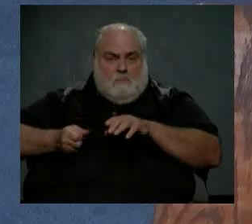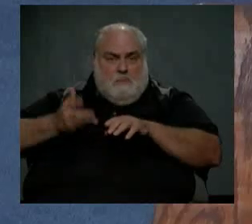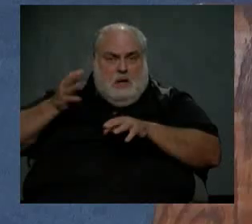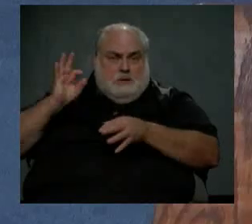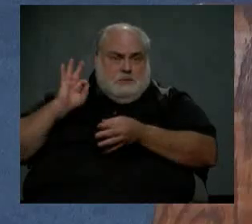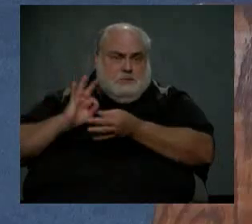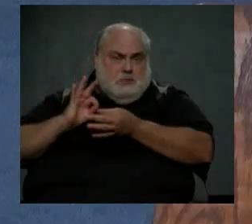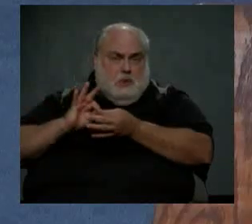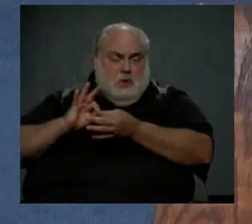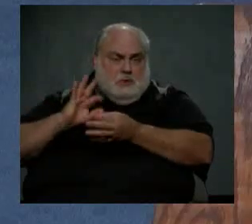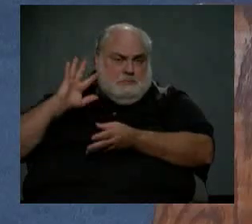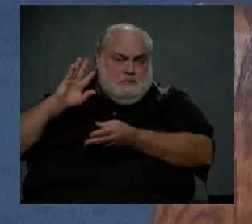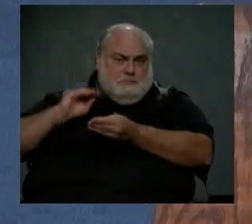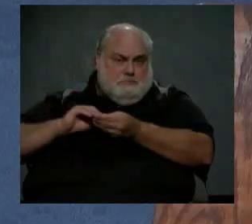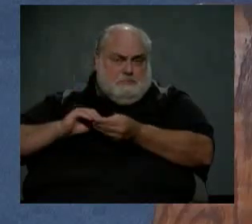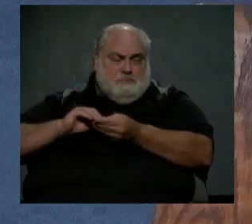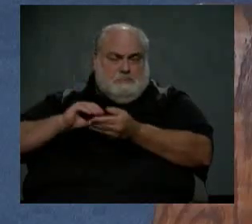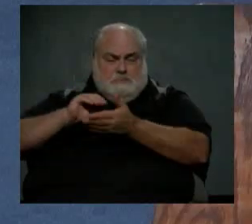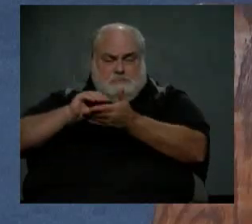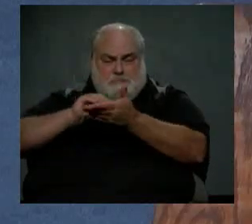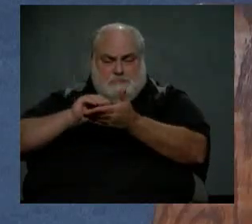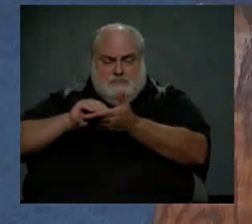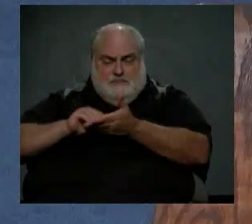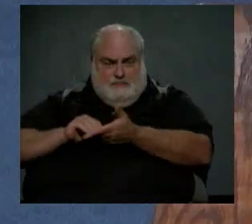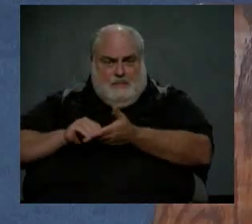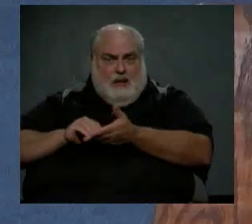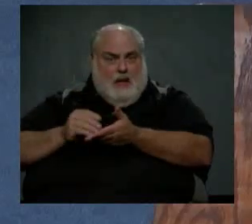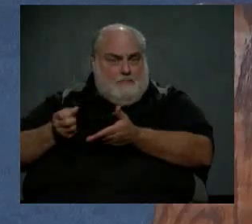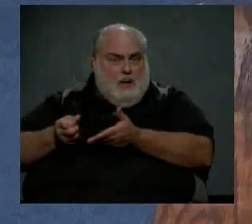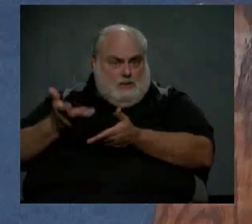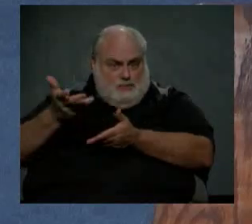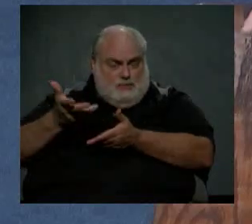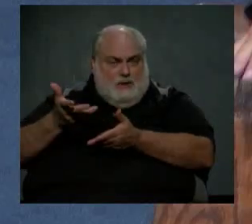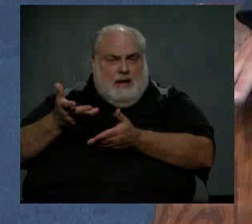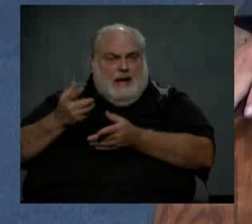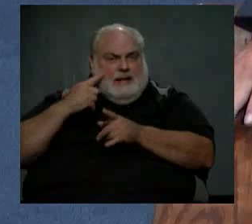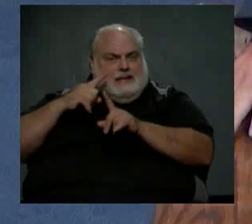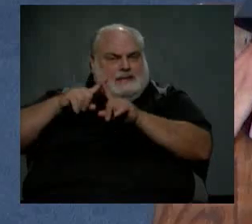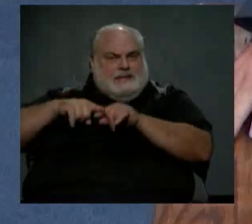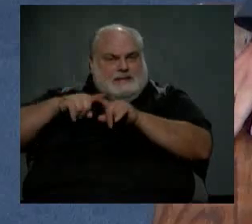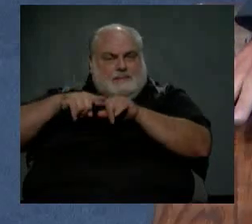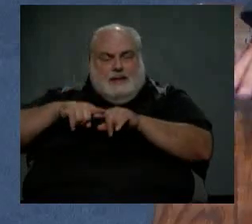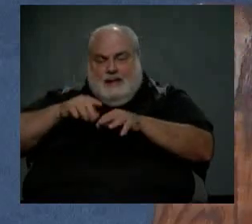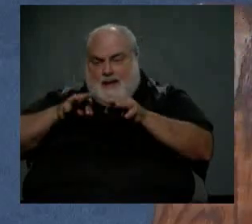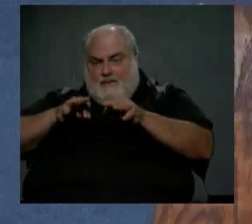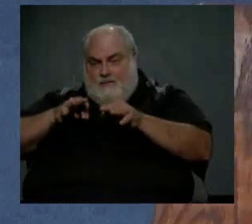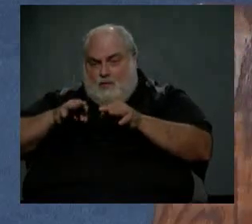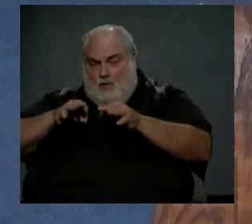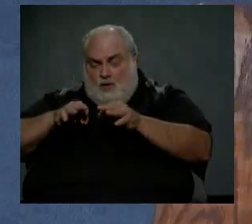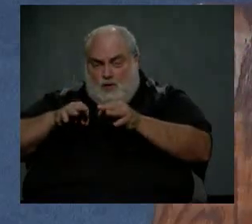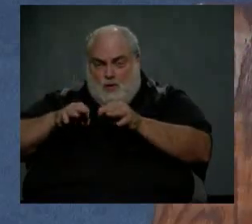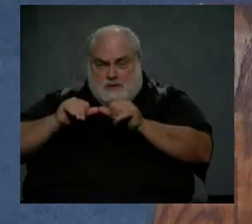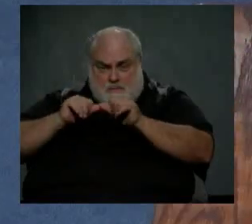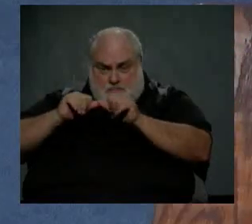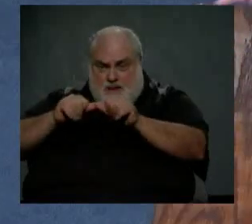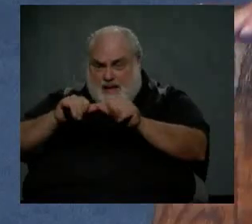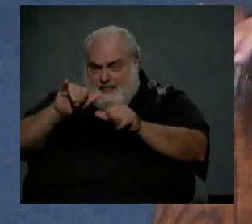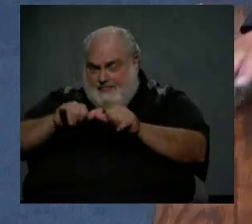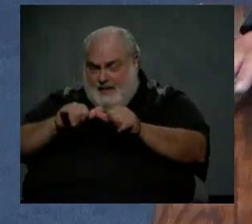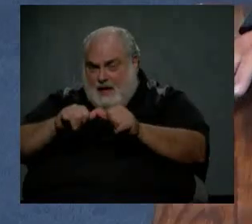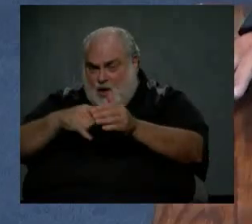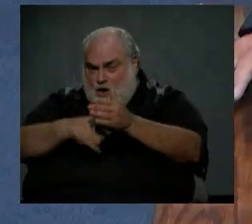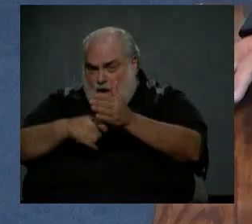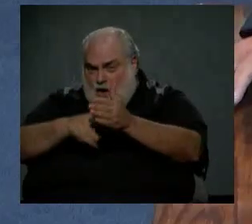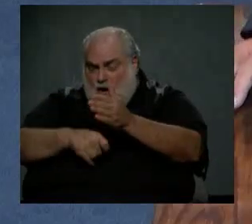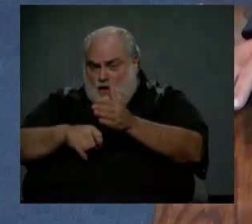down what the actual cost for the services are and try to establish if we are to maintain that for a certain period of time, what